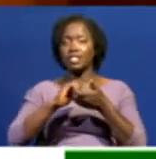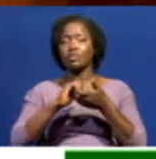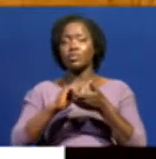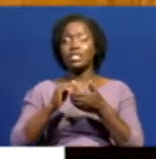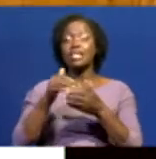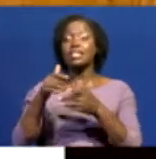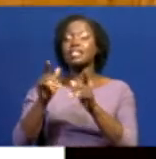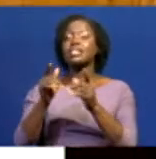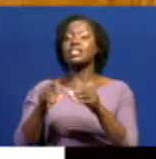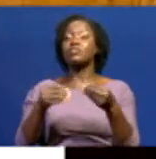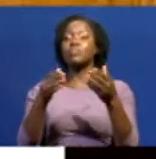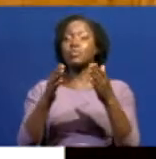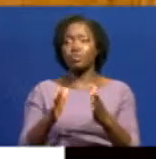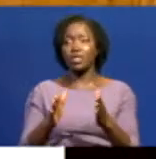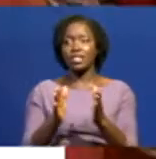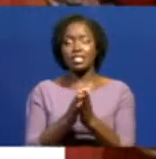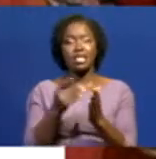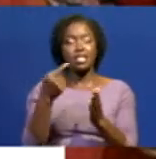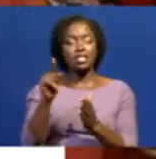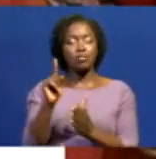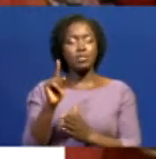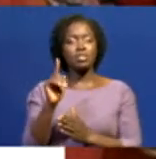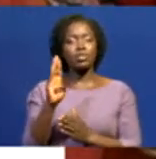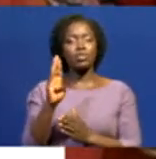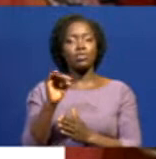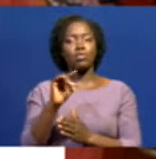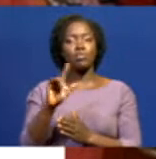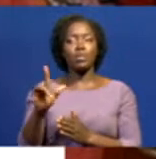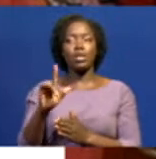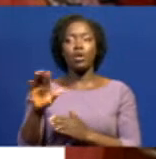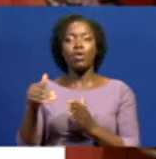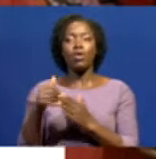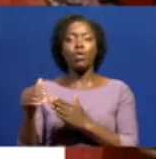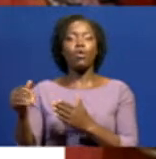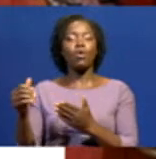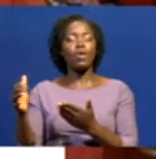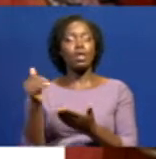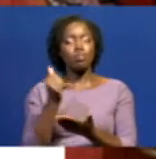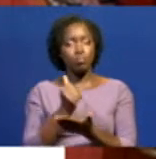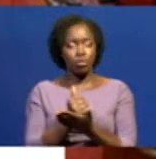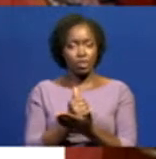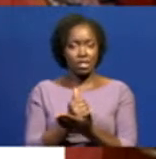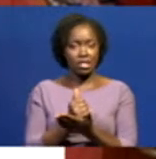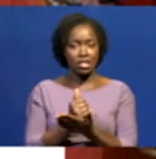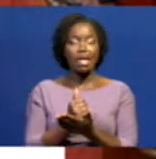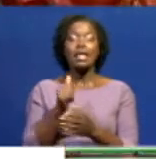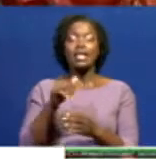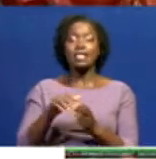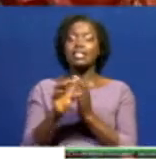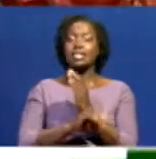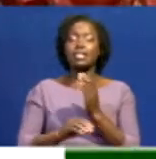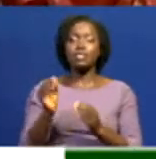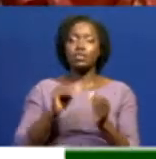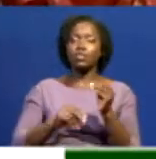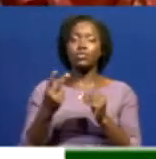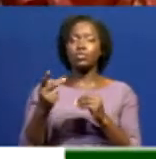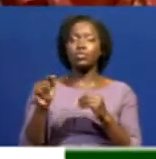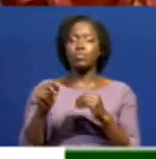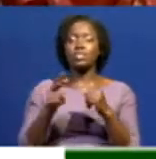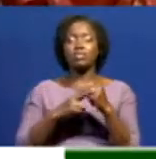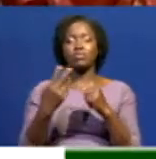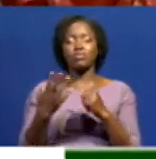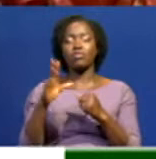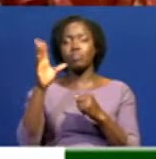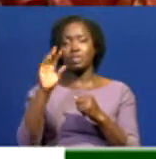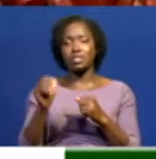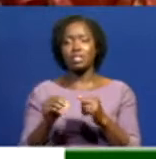providers. The passage of the bill will also see all employees in the country contribute 2.7% of their gross salary to the National